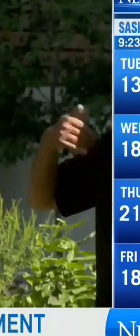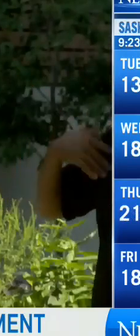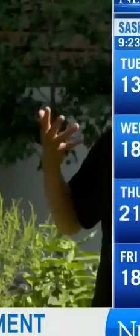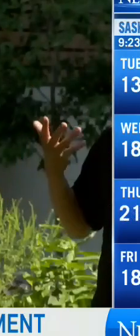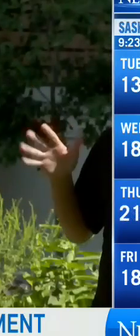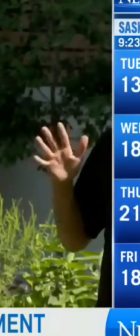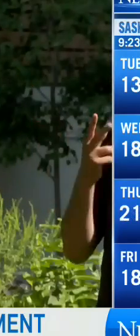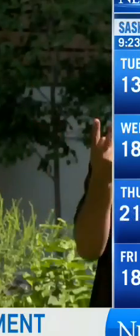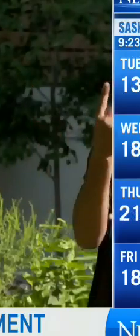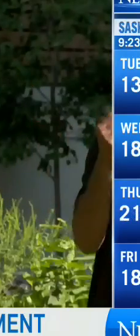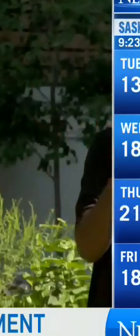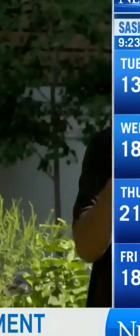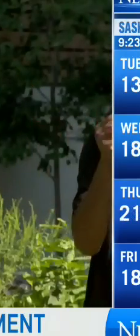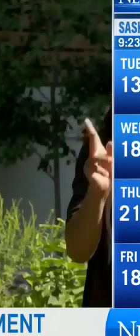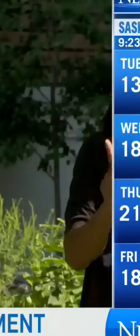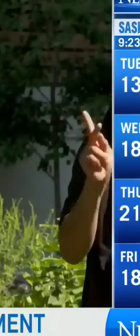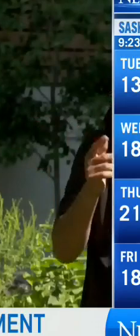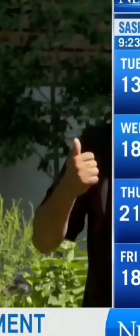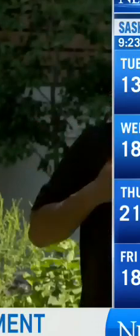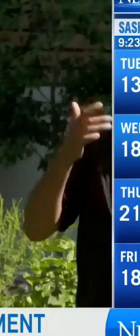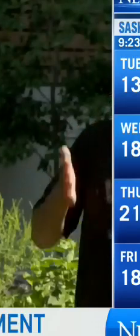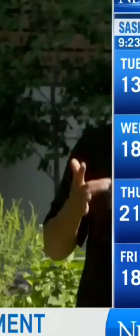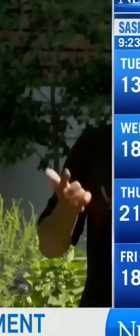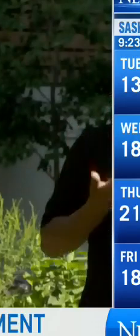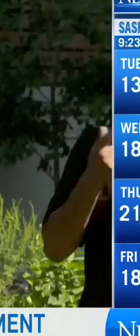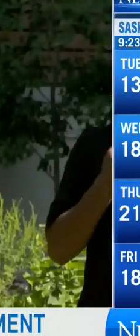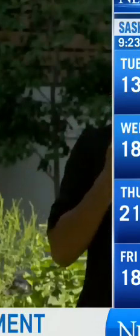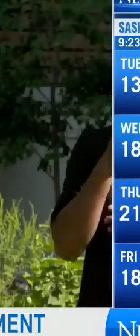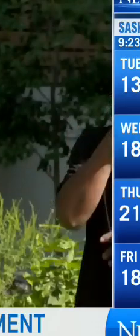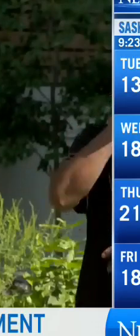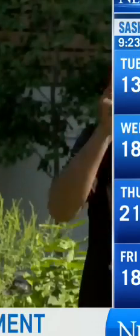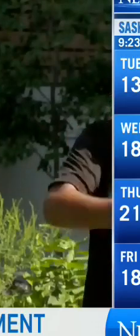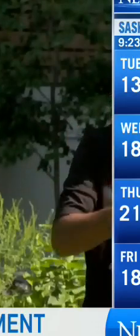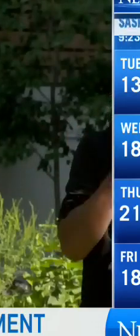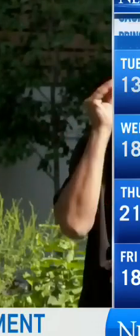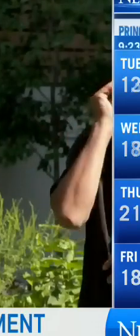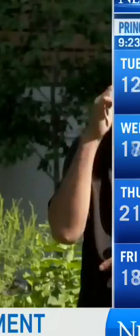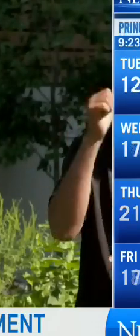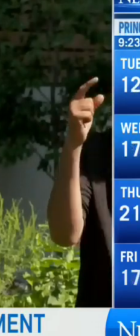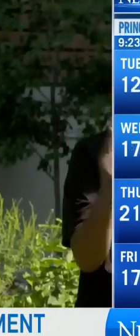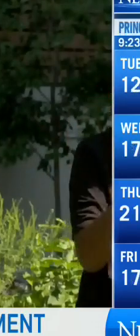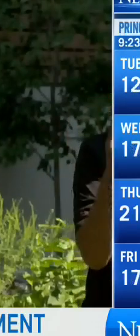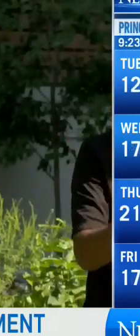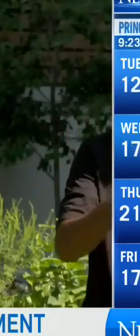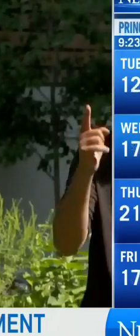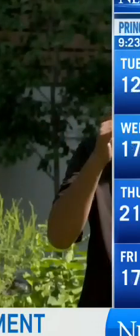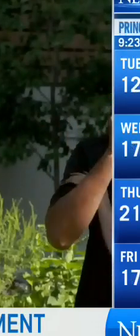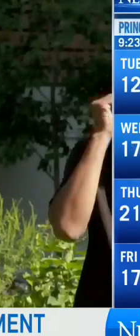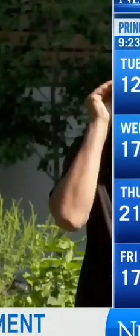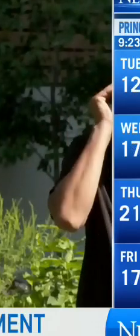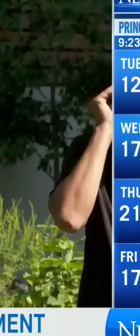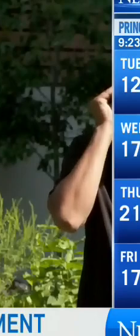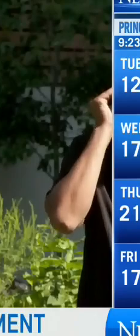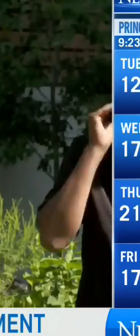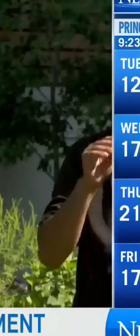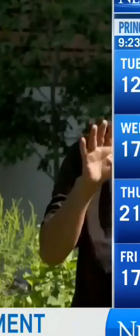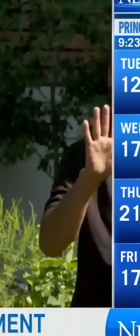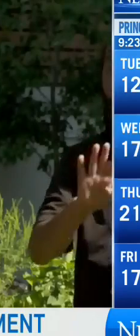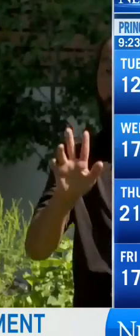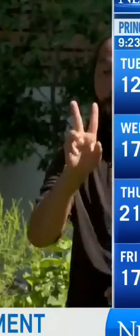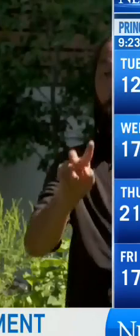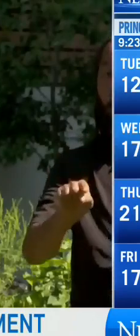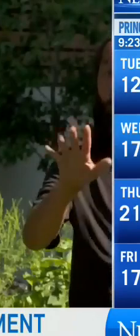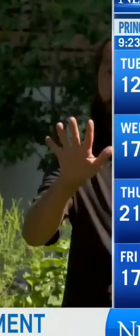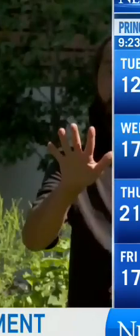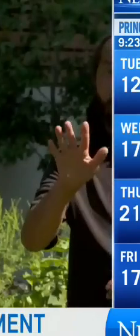Canadians living in unsuitable, inadequate or unaffordable housing, and almost 2.5 million more who